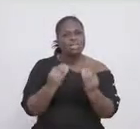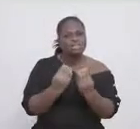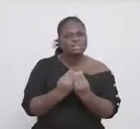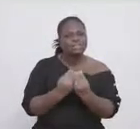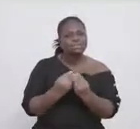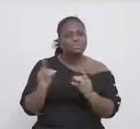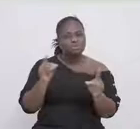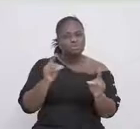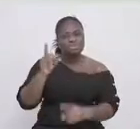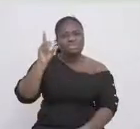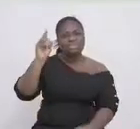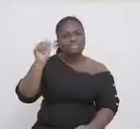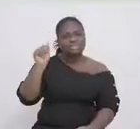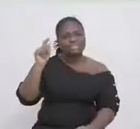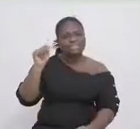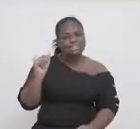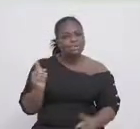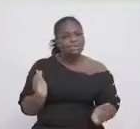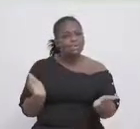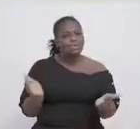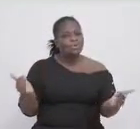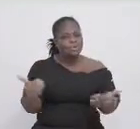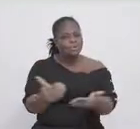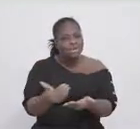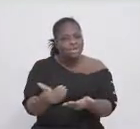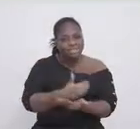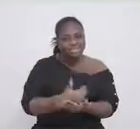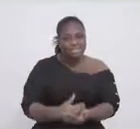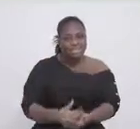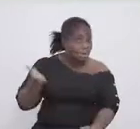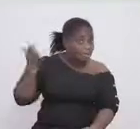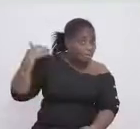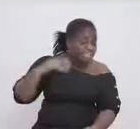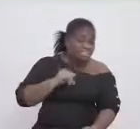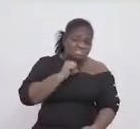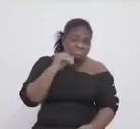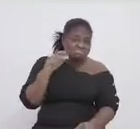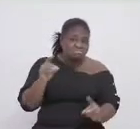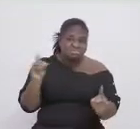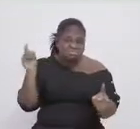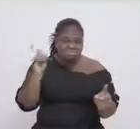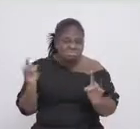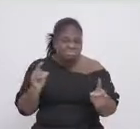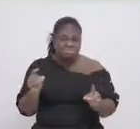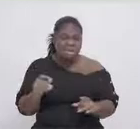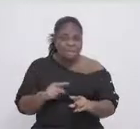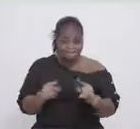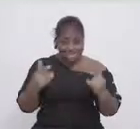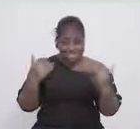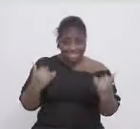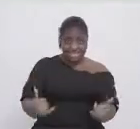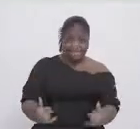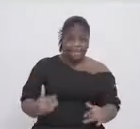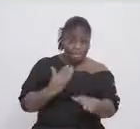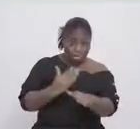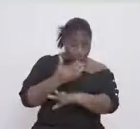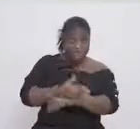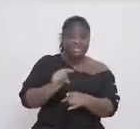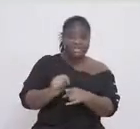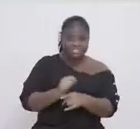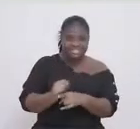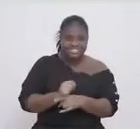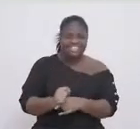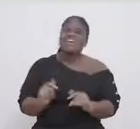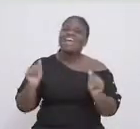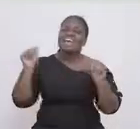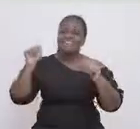data collection. And previously, she couldn't have benefited from that opportunity because she didn't even know how to use these devices. But right after,